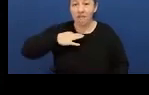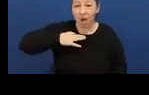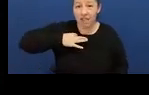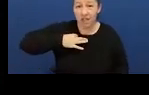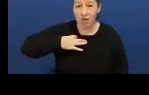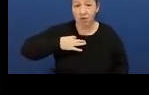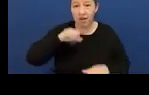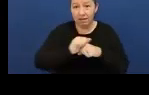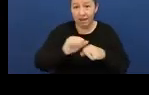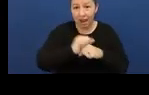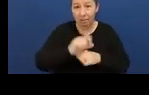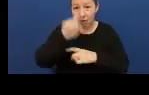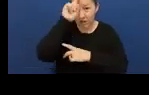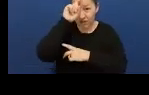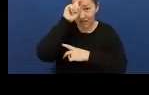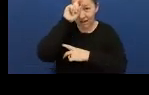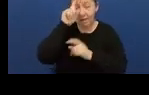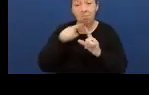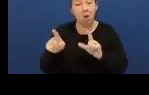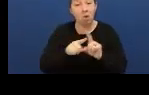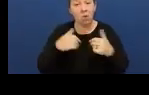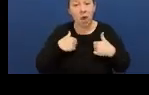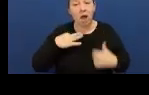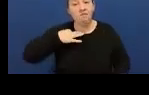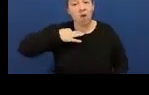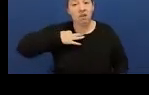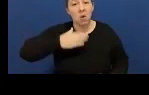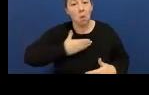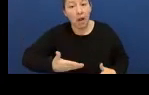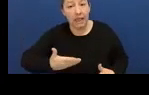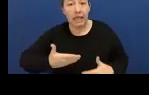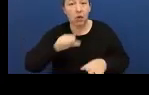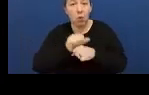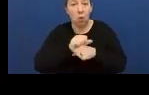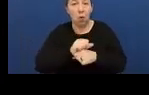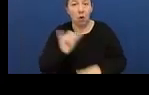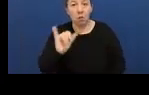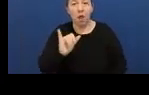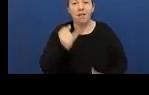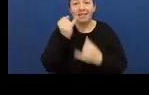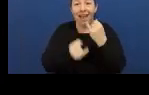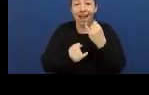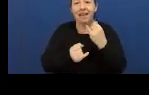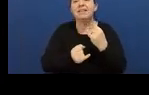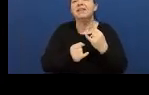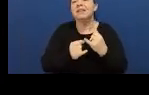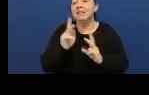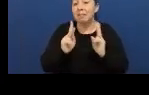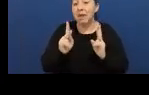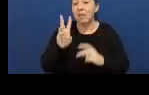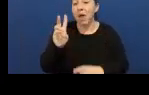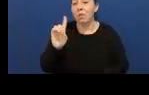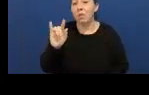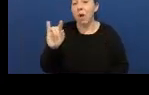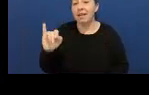Egypt, but there's also voluntary labor too. So the last option is that the people of Wadi el-Hudi were properly paid